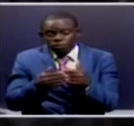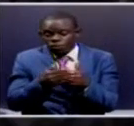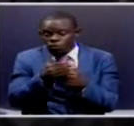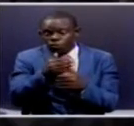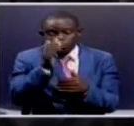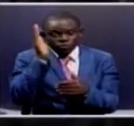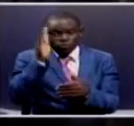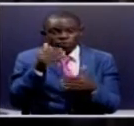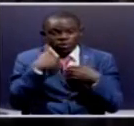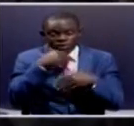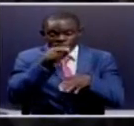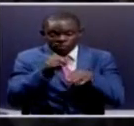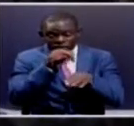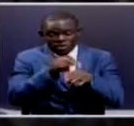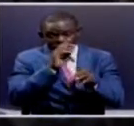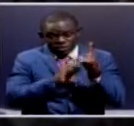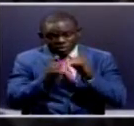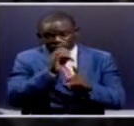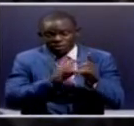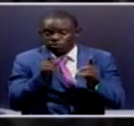process, that the thematic areas